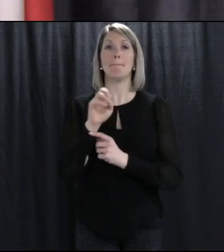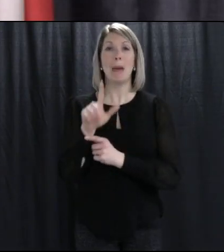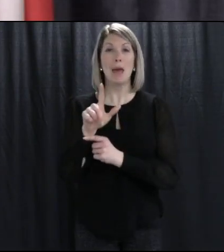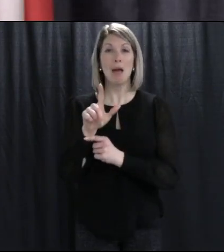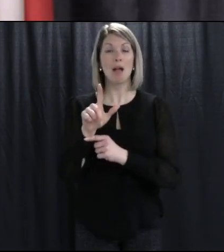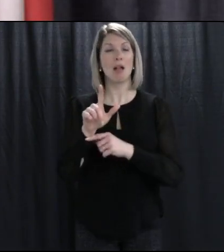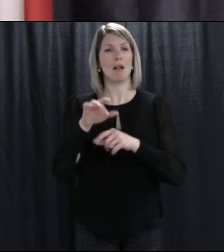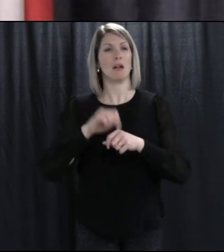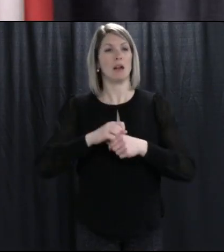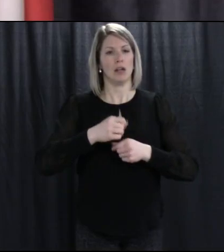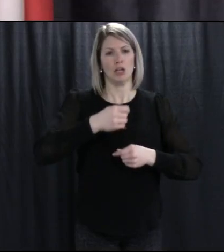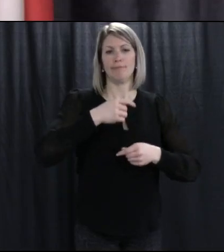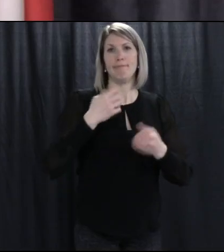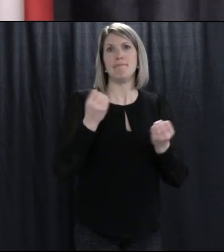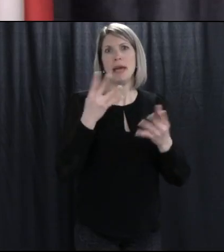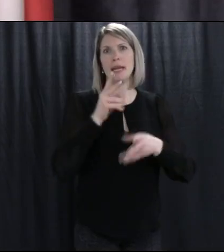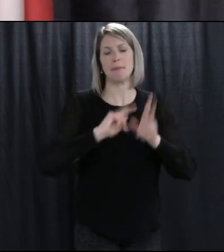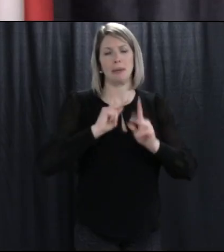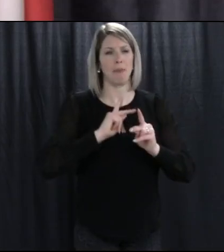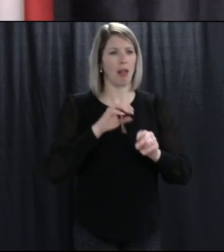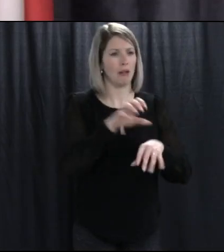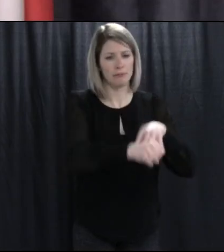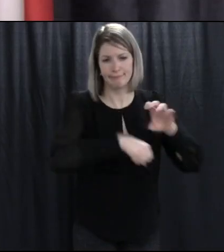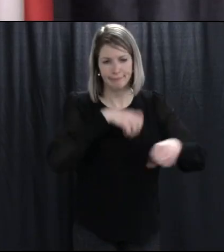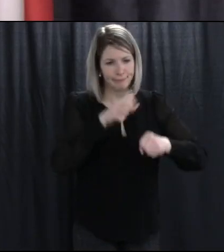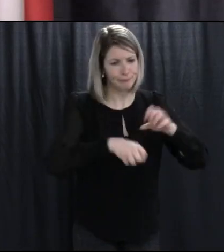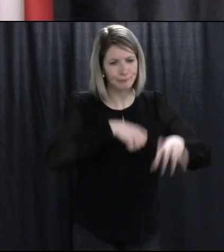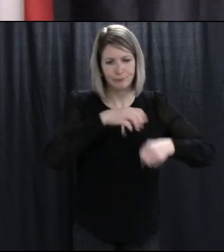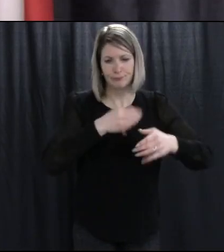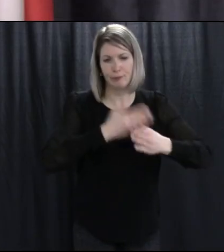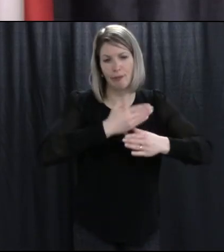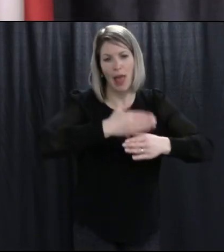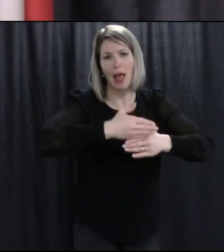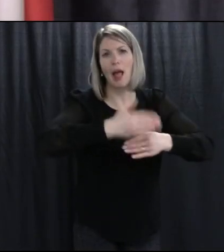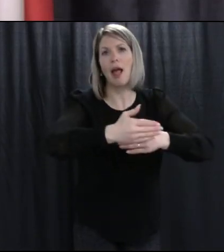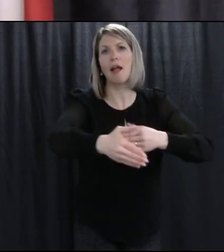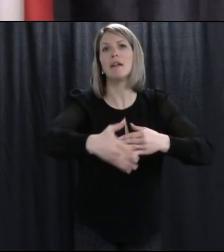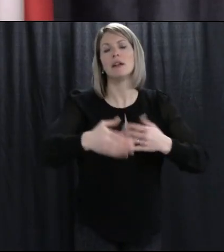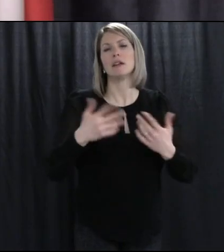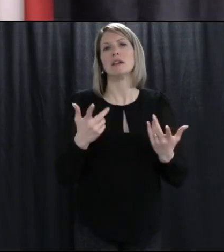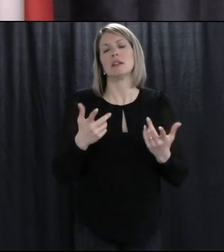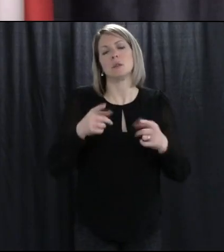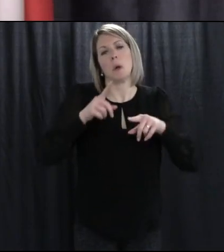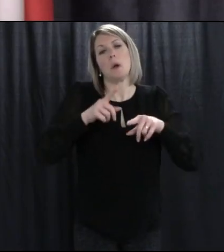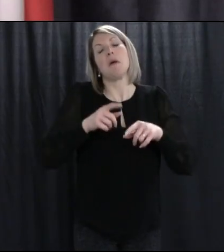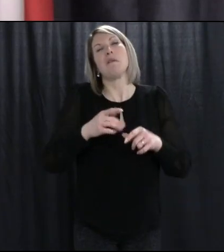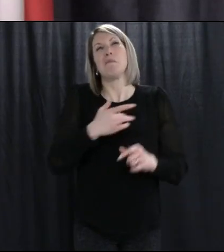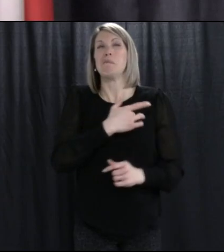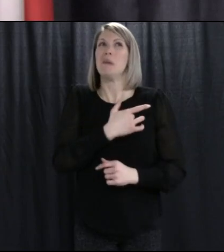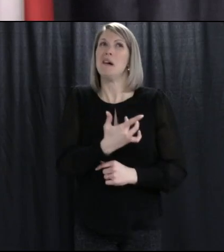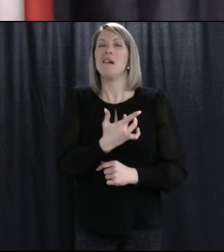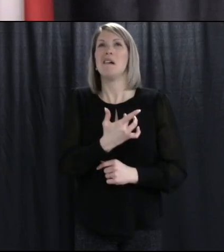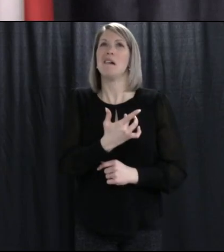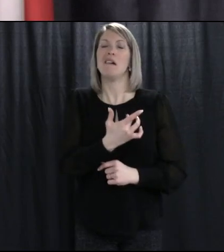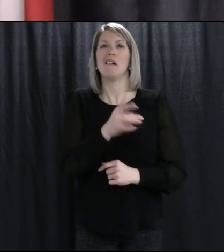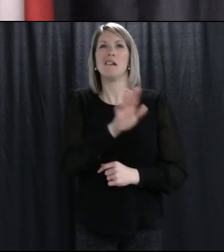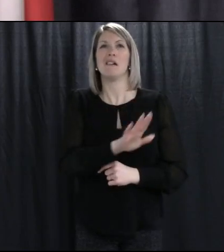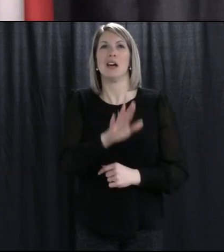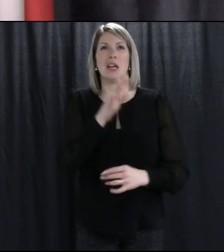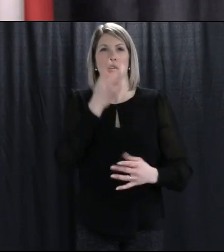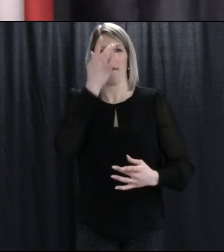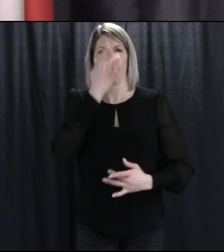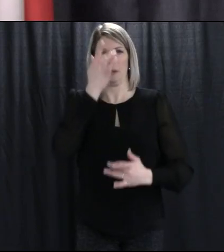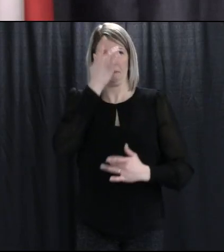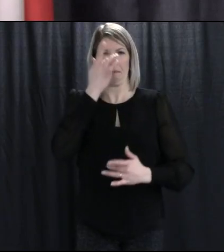being shipped, it's getting exposed to cold. So in ideal situations, the virus can survive for an